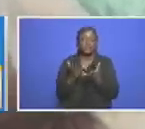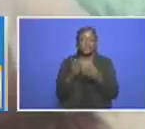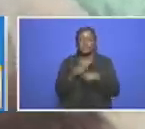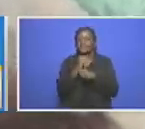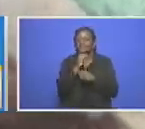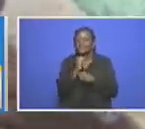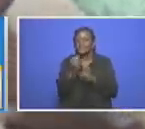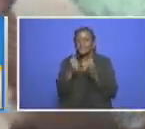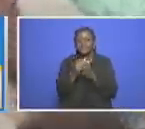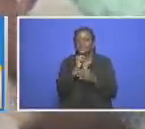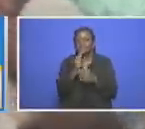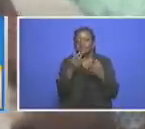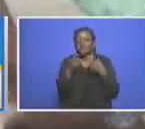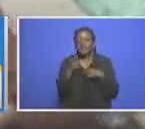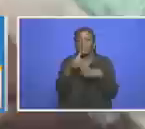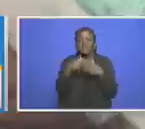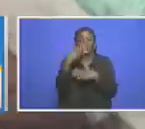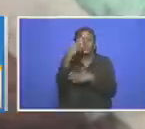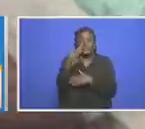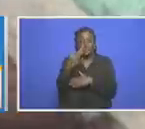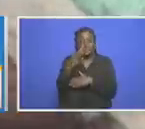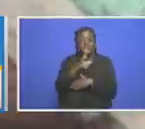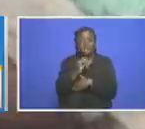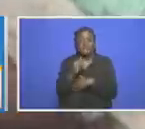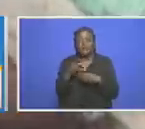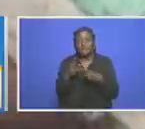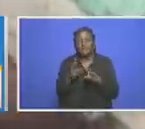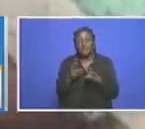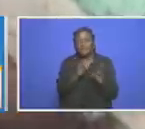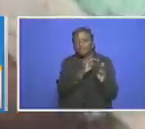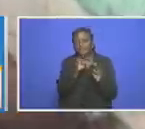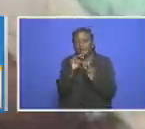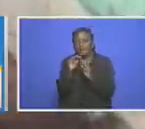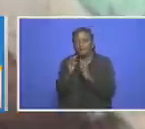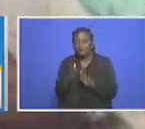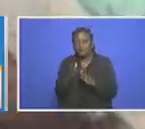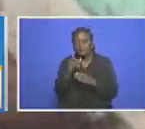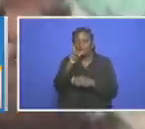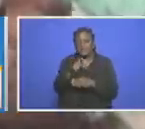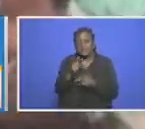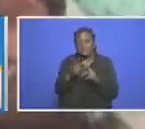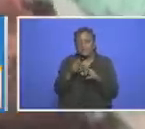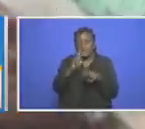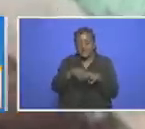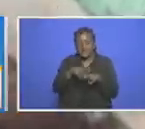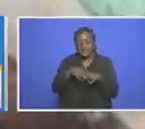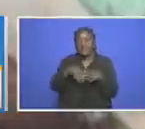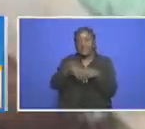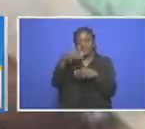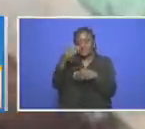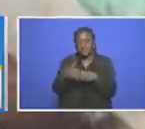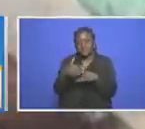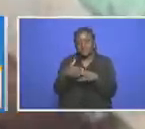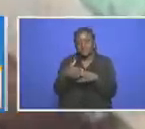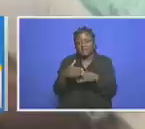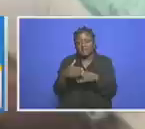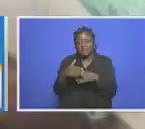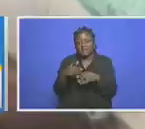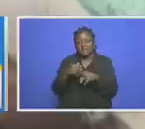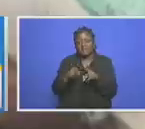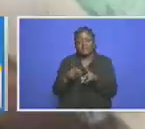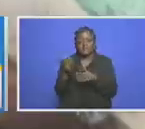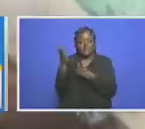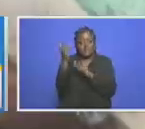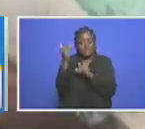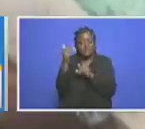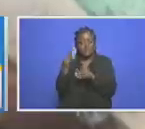occur in the future by way of migrants having to sit in the elements. But we're hoping longer term we